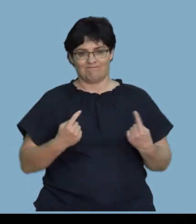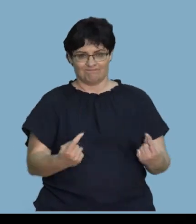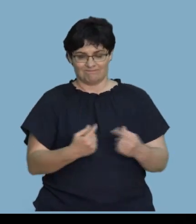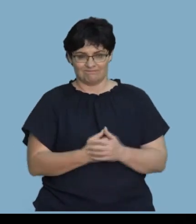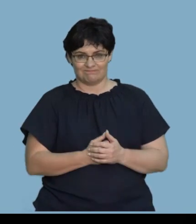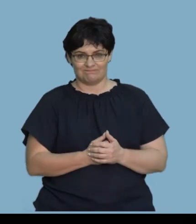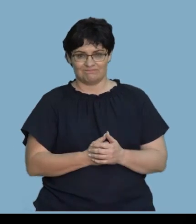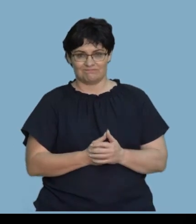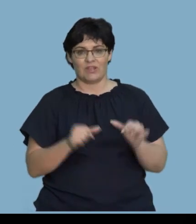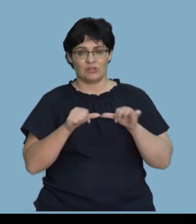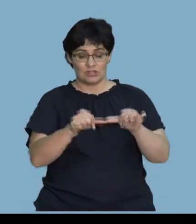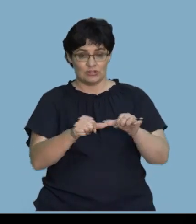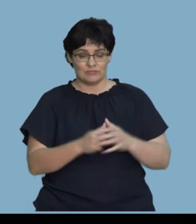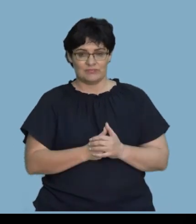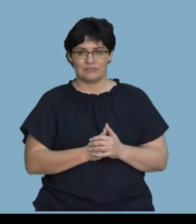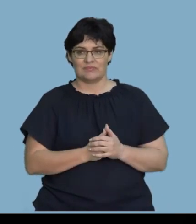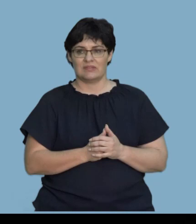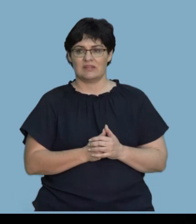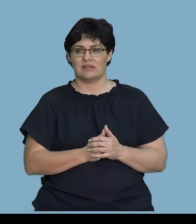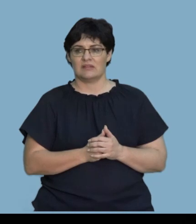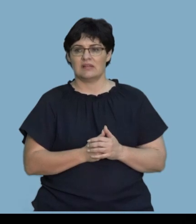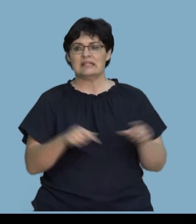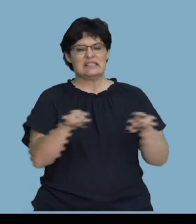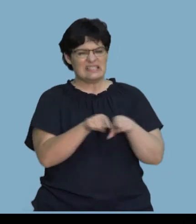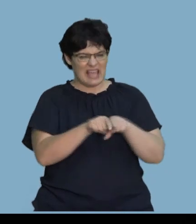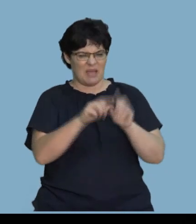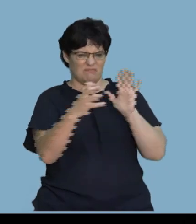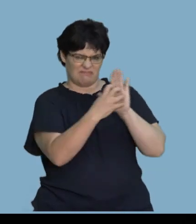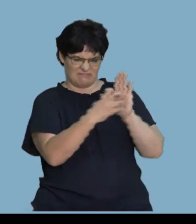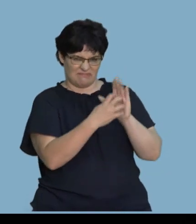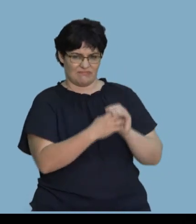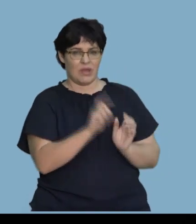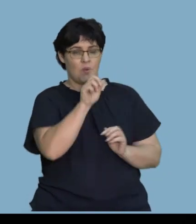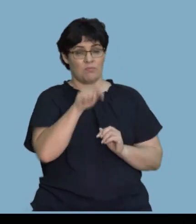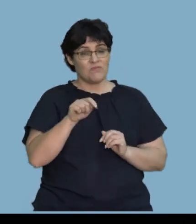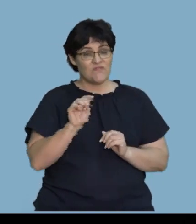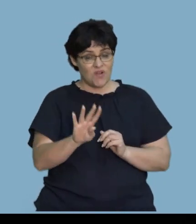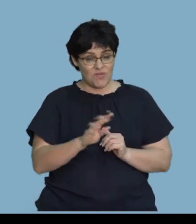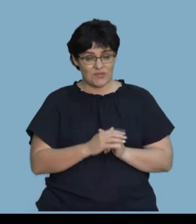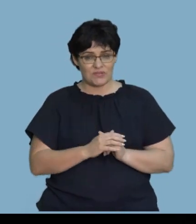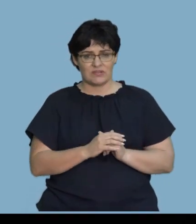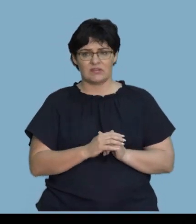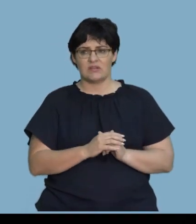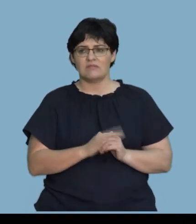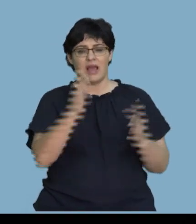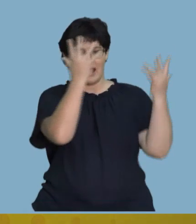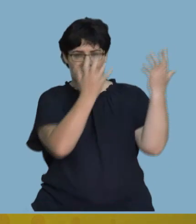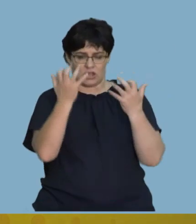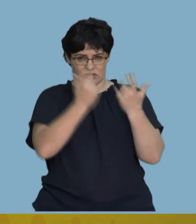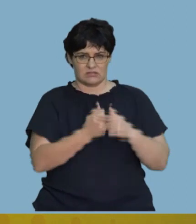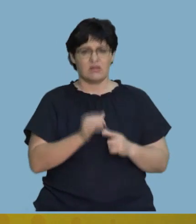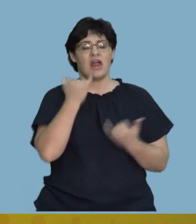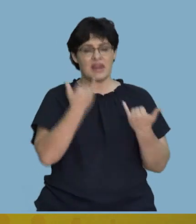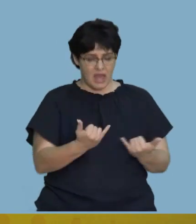along, still very on the same scenario. Now the question on calculations. So routine calculations